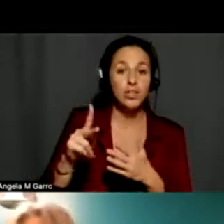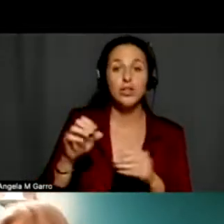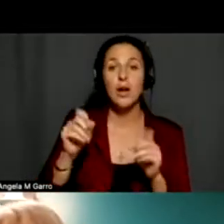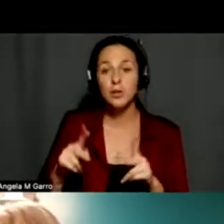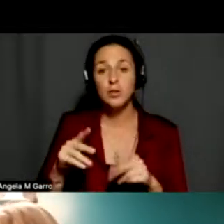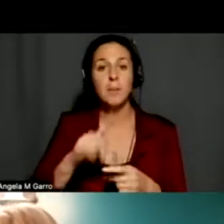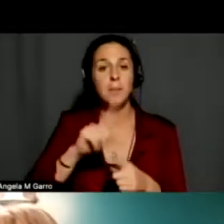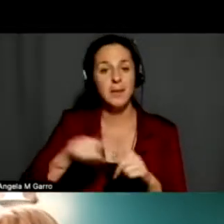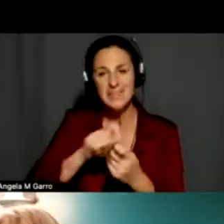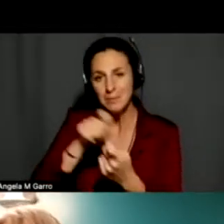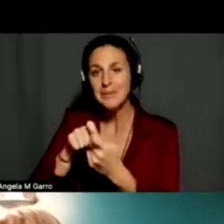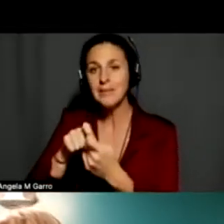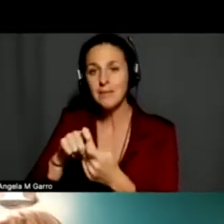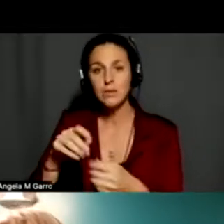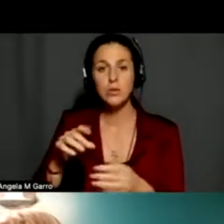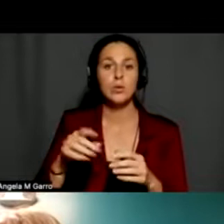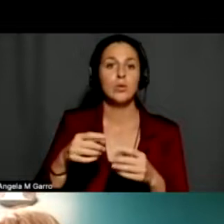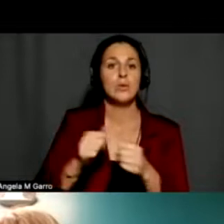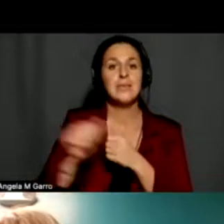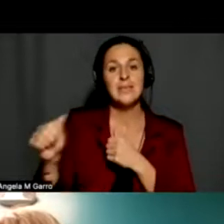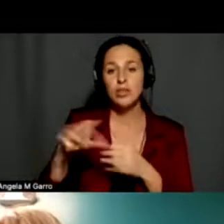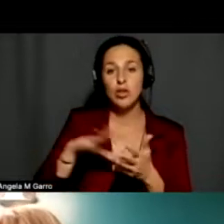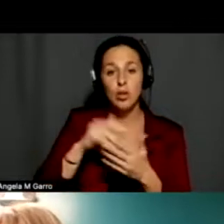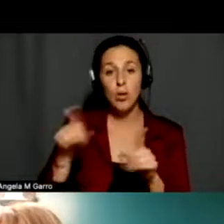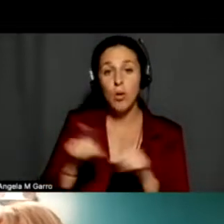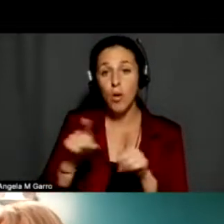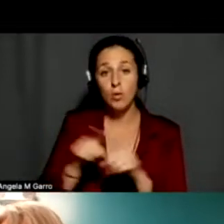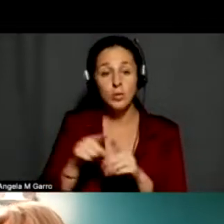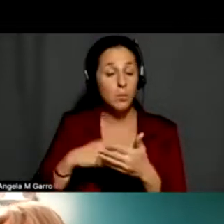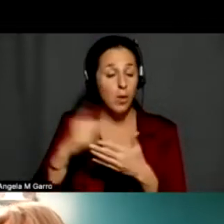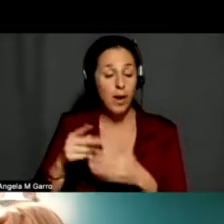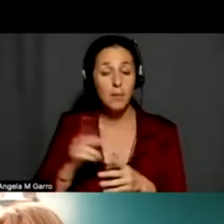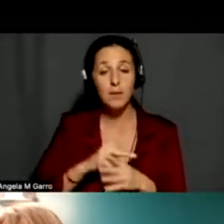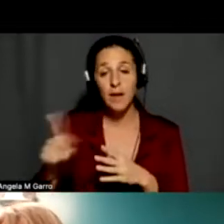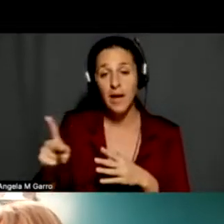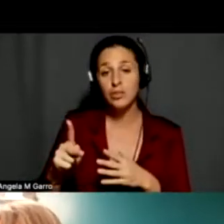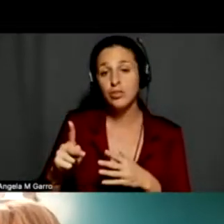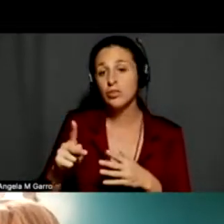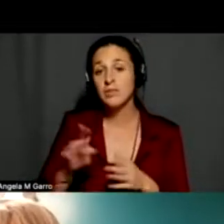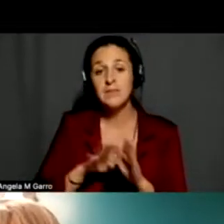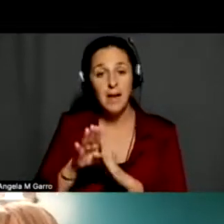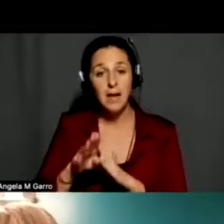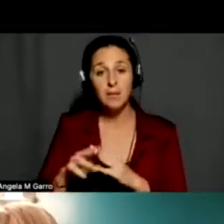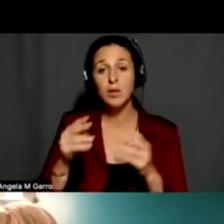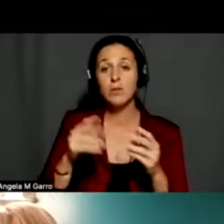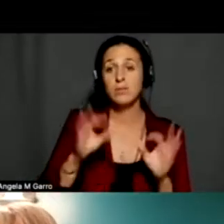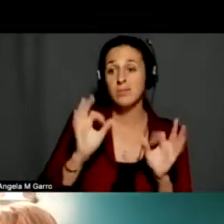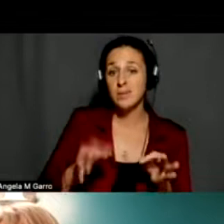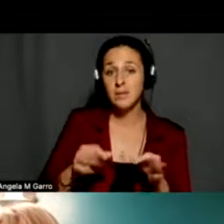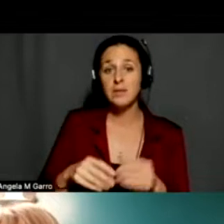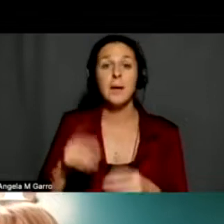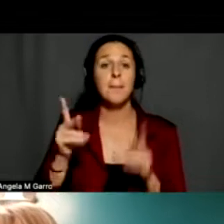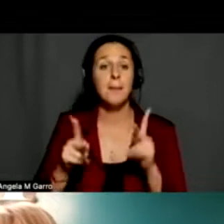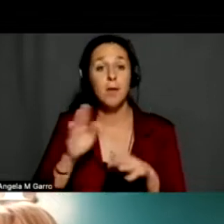learning. In addition to programs and professional development, the resolution identifies the many ways that teachers on special assignment